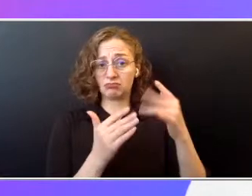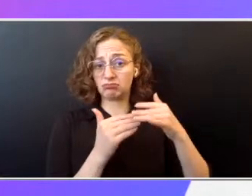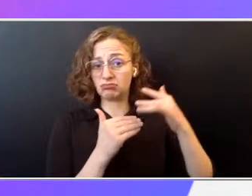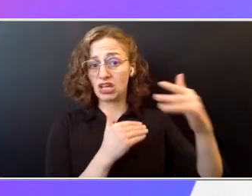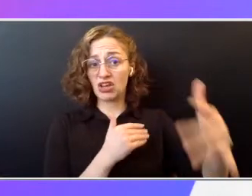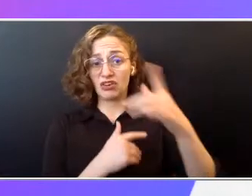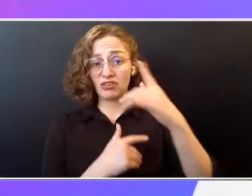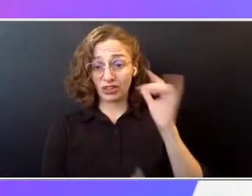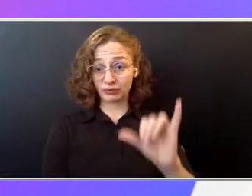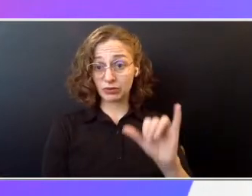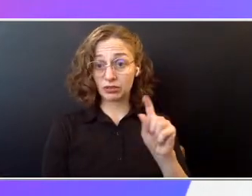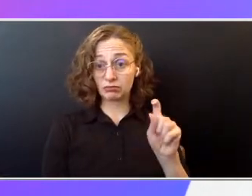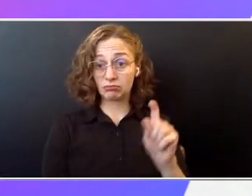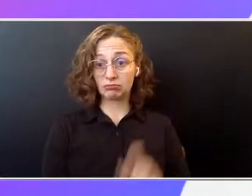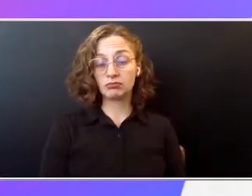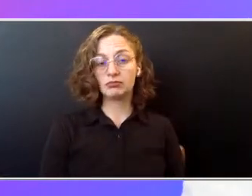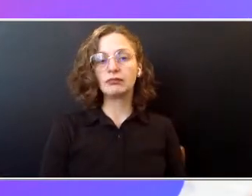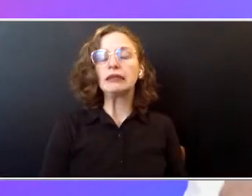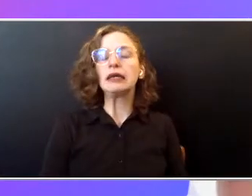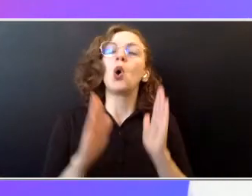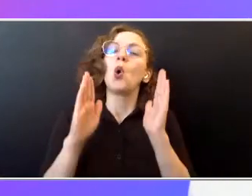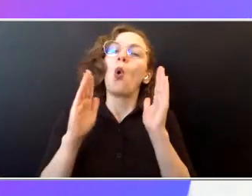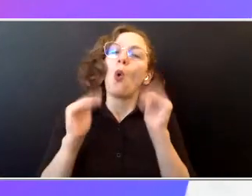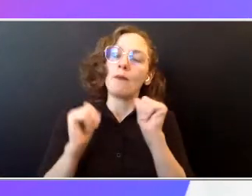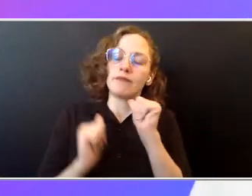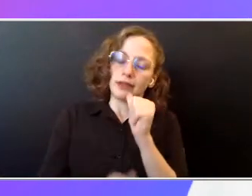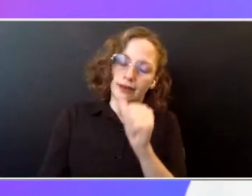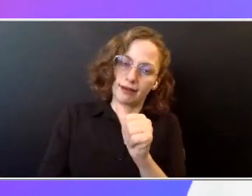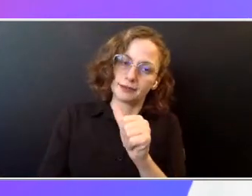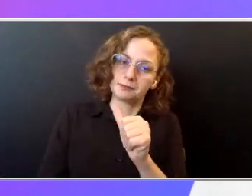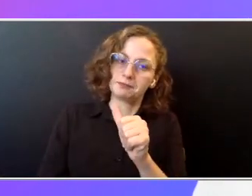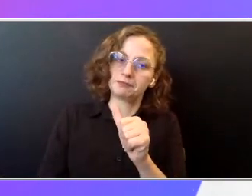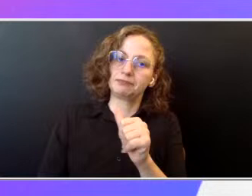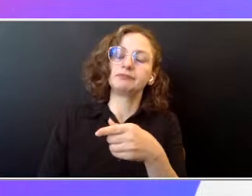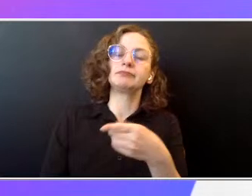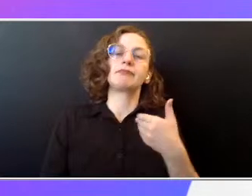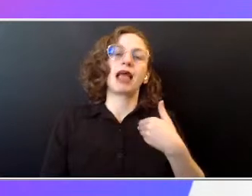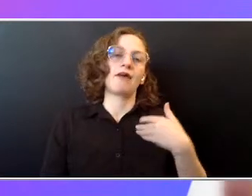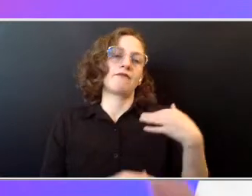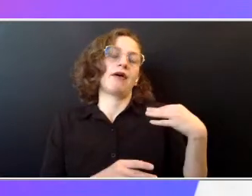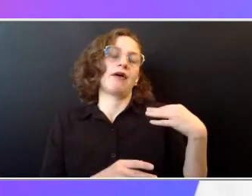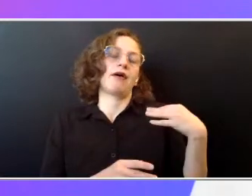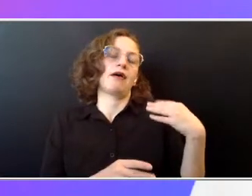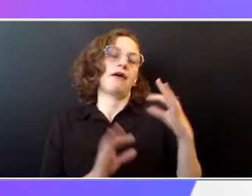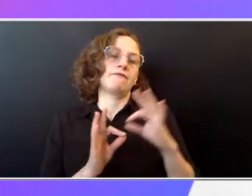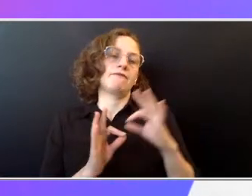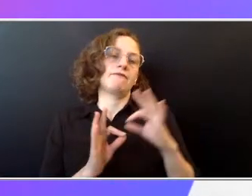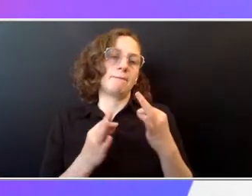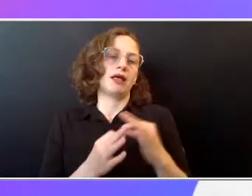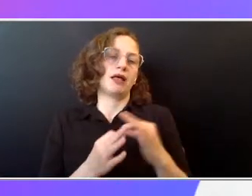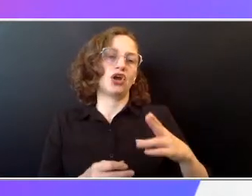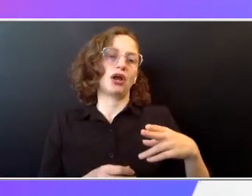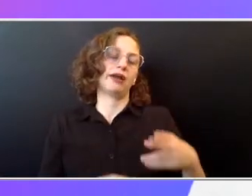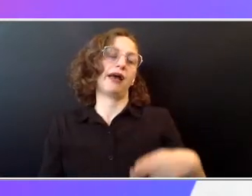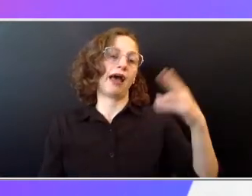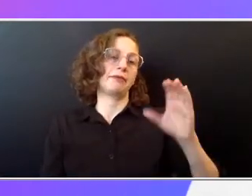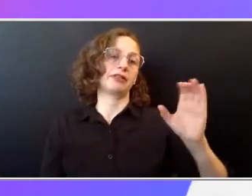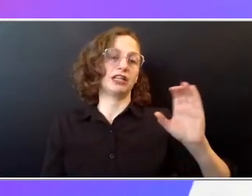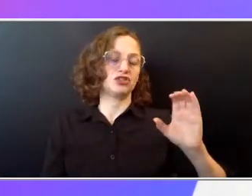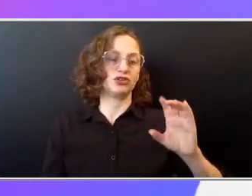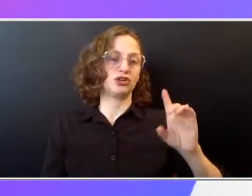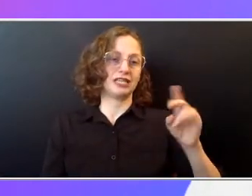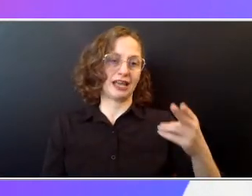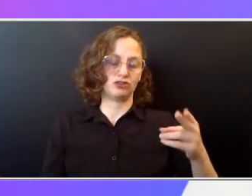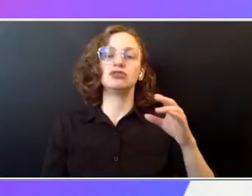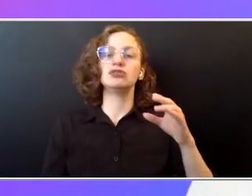Hopefully no. Let me explain. She has what we call familial hypercholesteremia, or FH, which has the high LDL, the bad cholesterol in her blood.